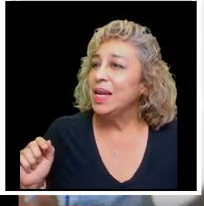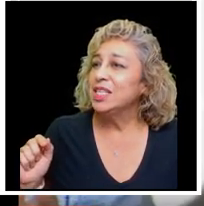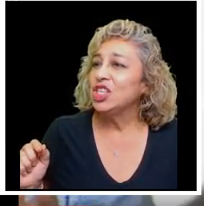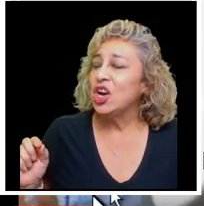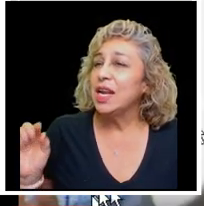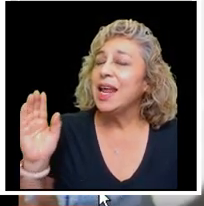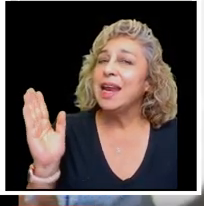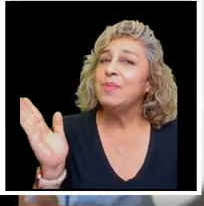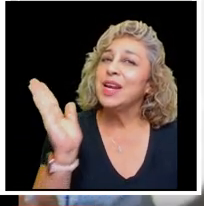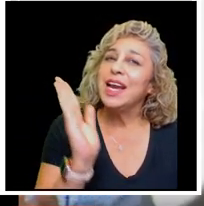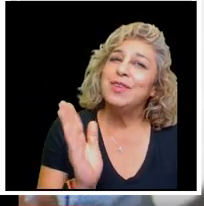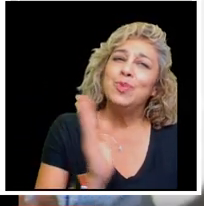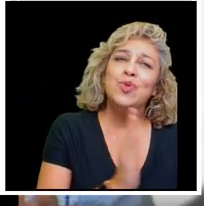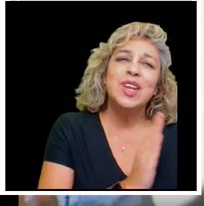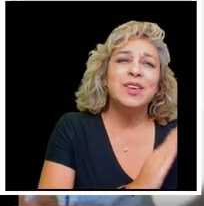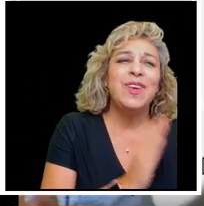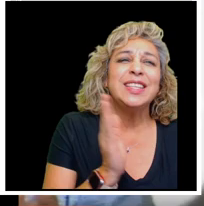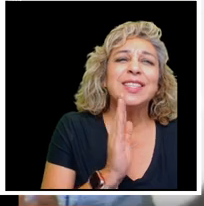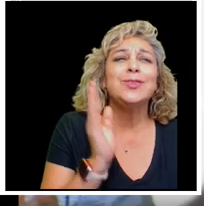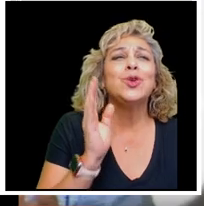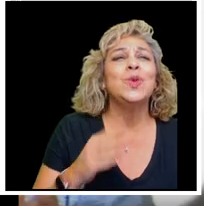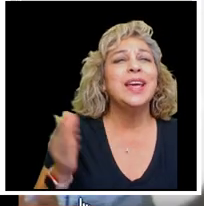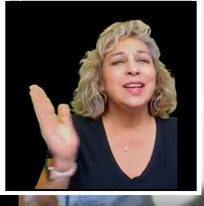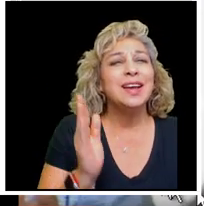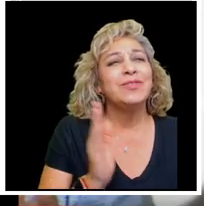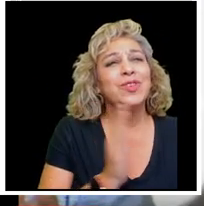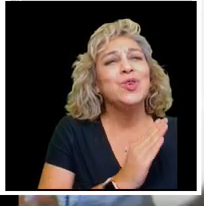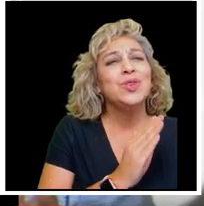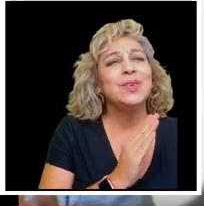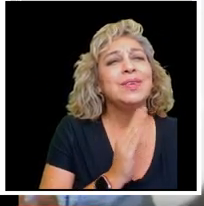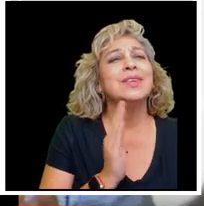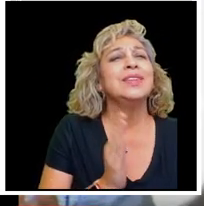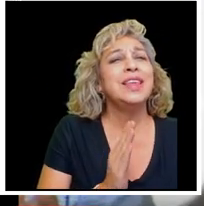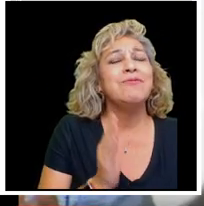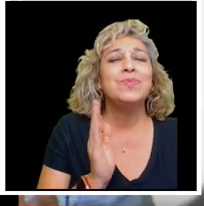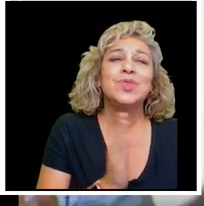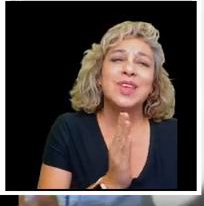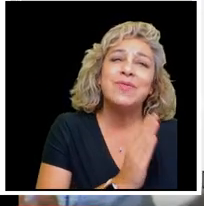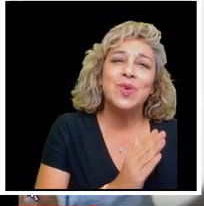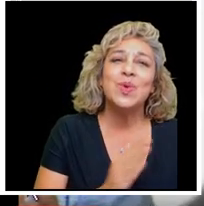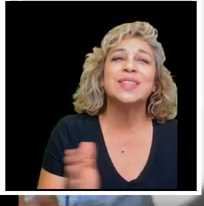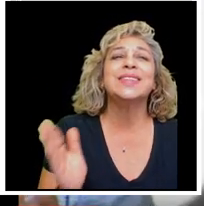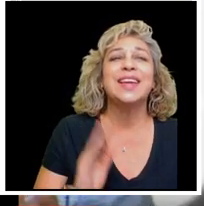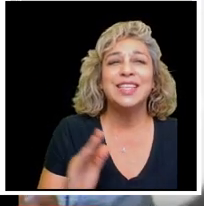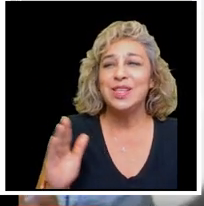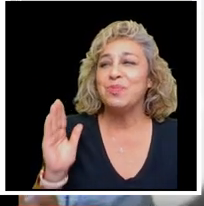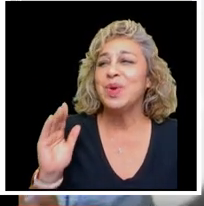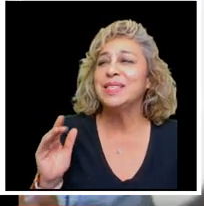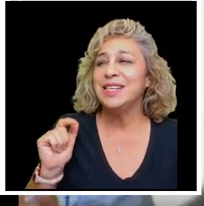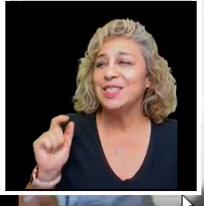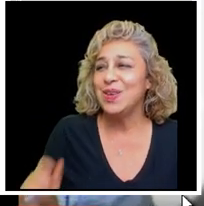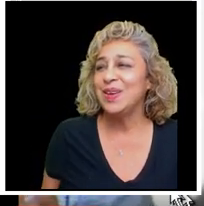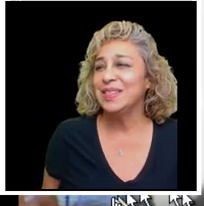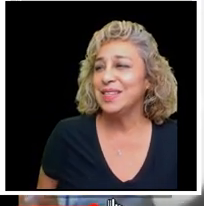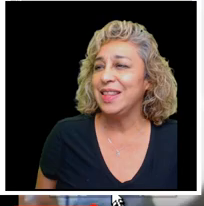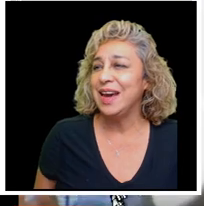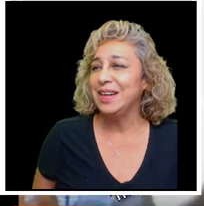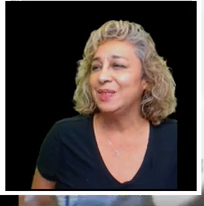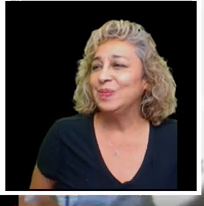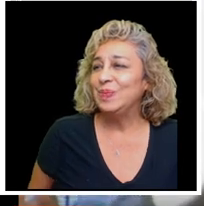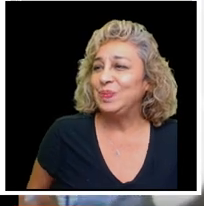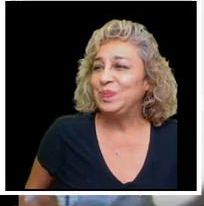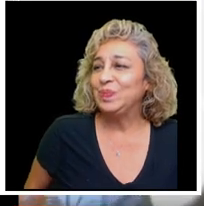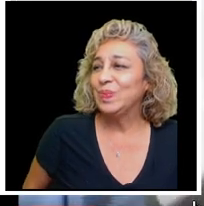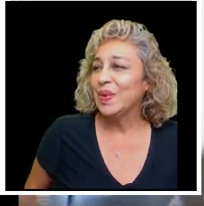gonna go ahead and start it and I'm gonna kind of move it advance it through let up you then see a few words and then get to the president's and you can see